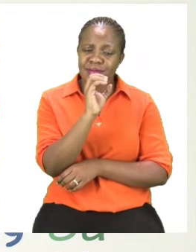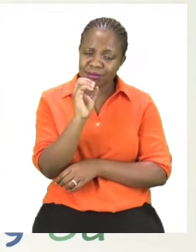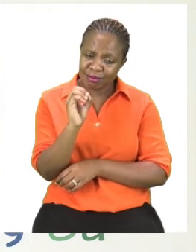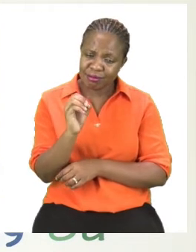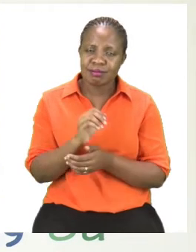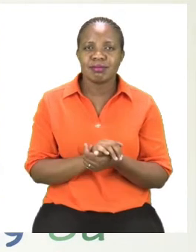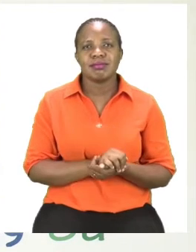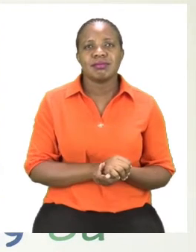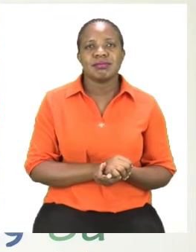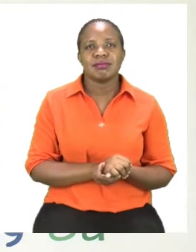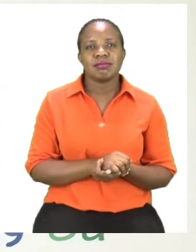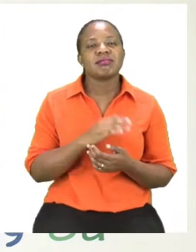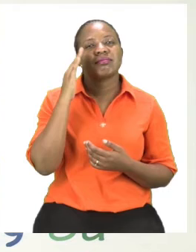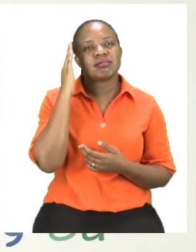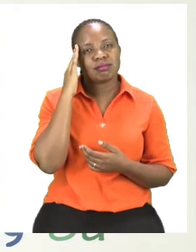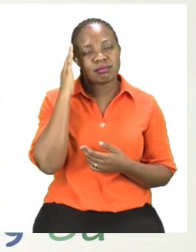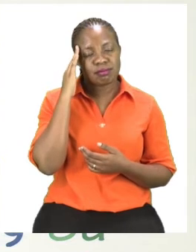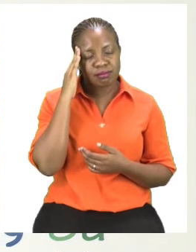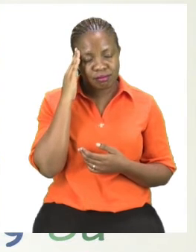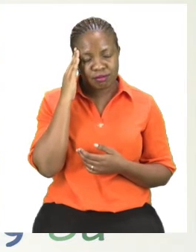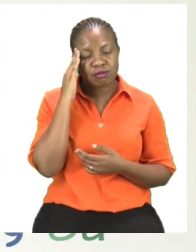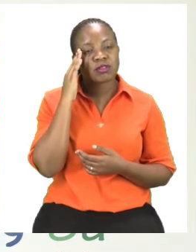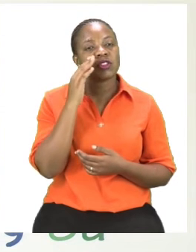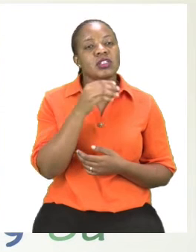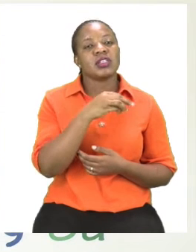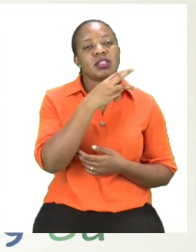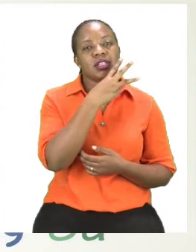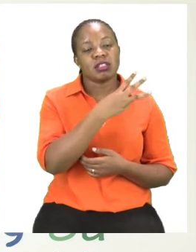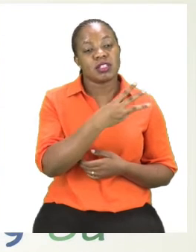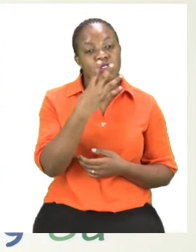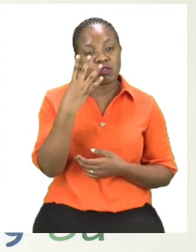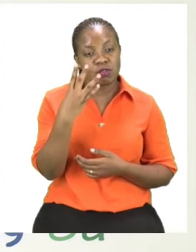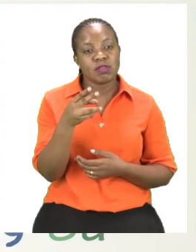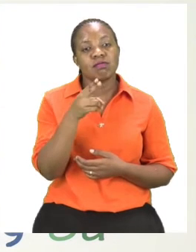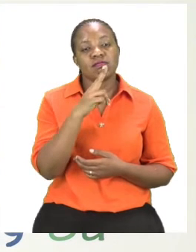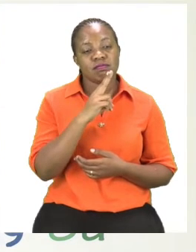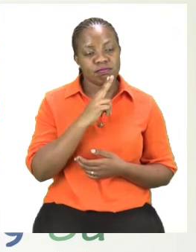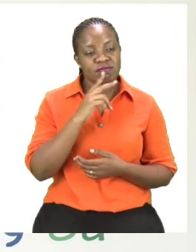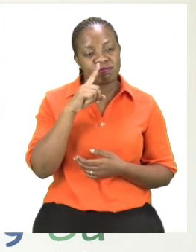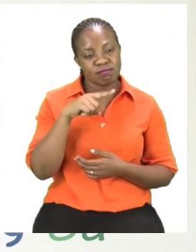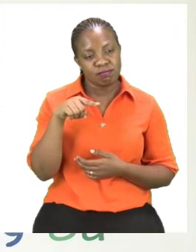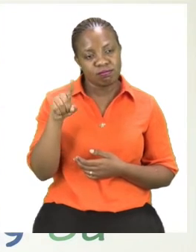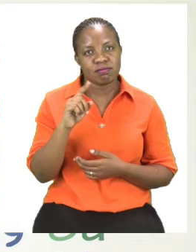40. So we know that our answer is correct. And in this case, our answer